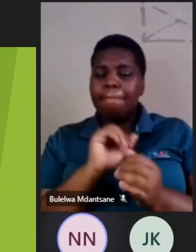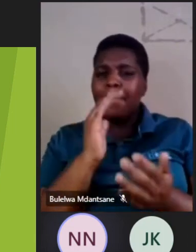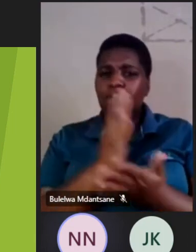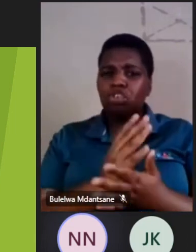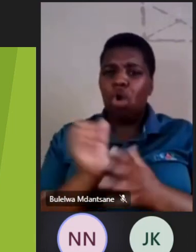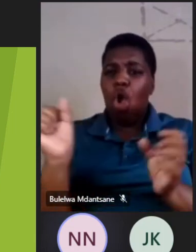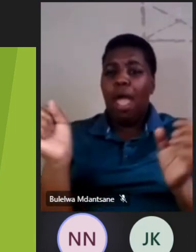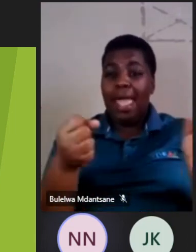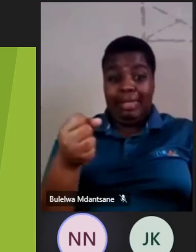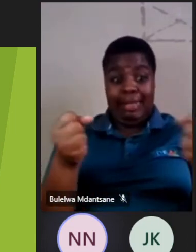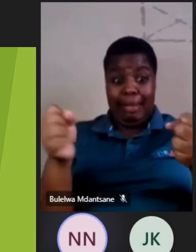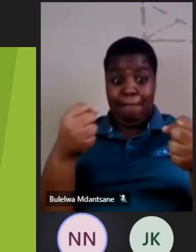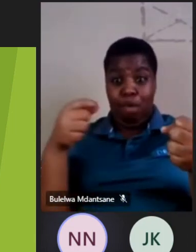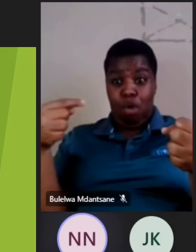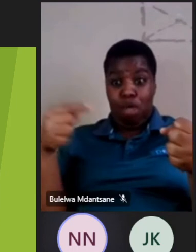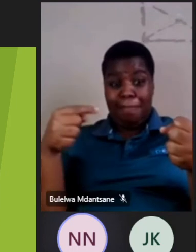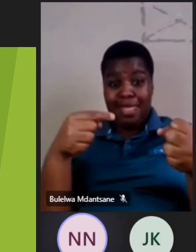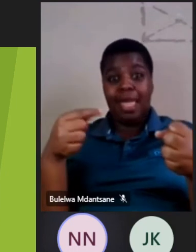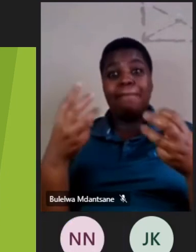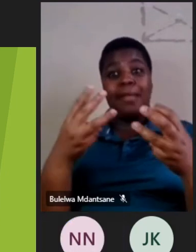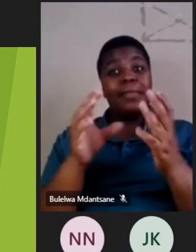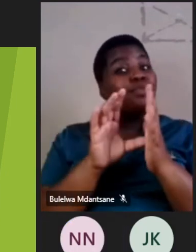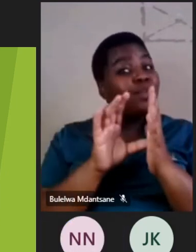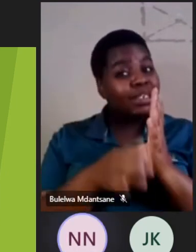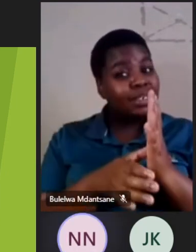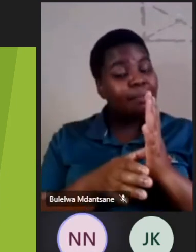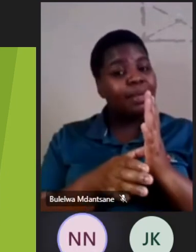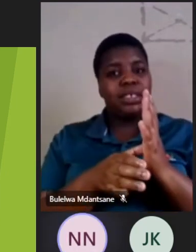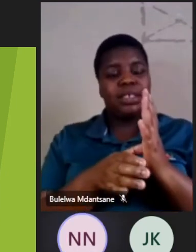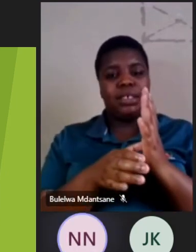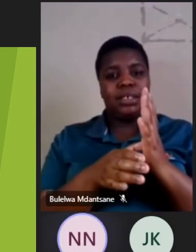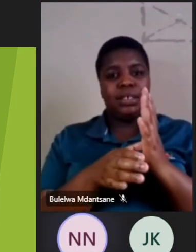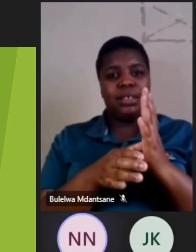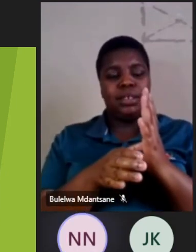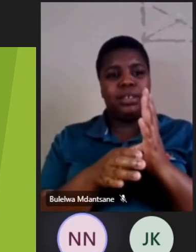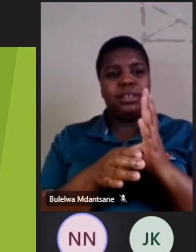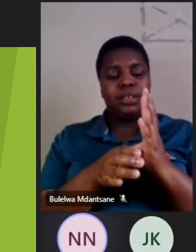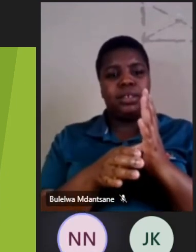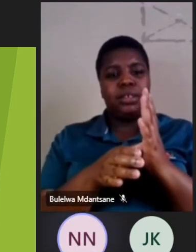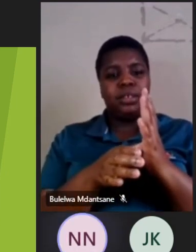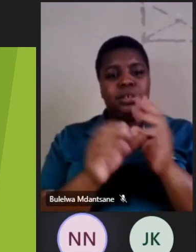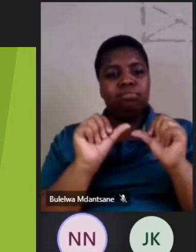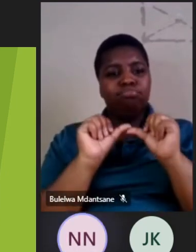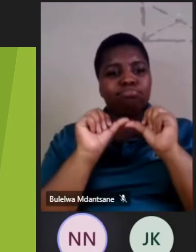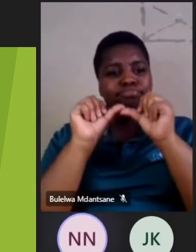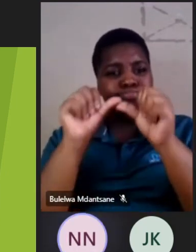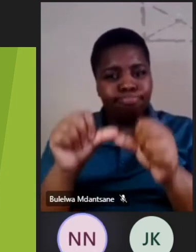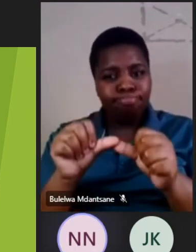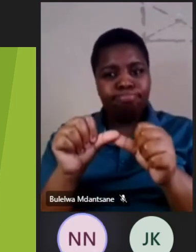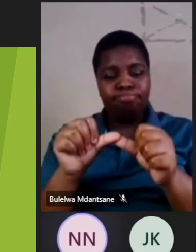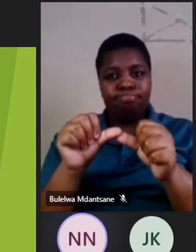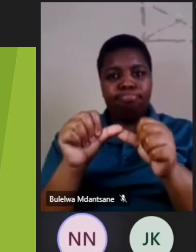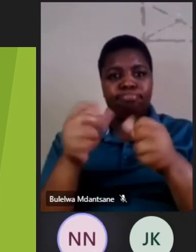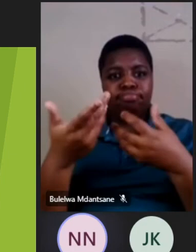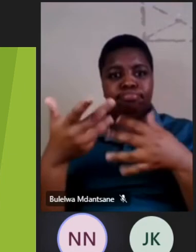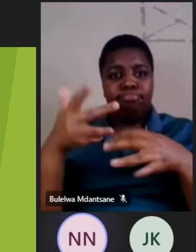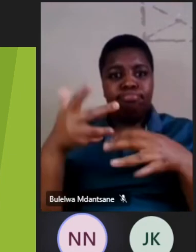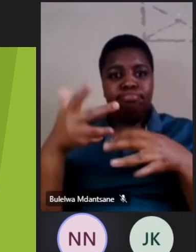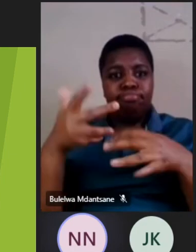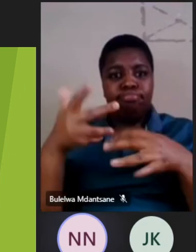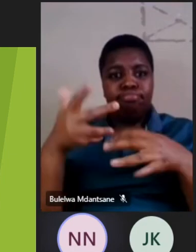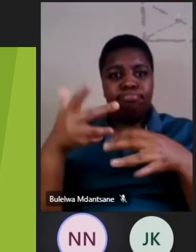of persons with disability in the line with the Job Access Strategic Framework,